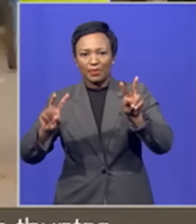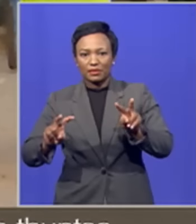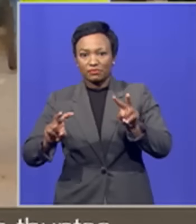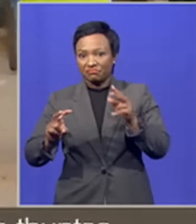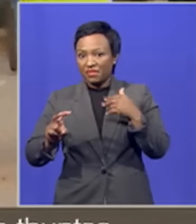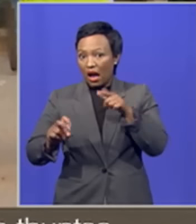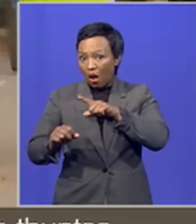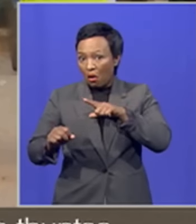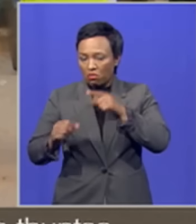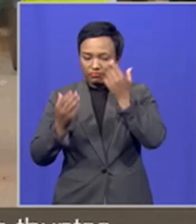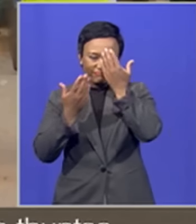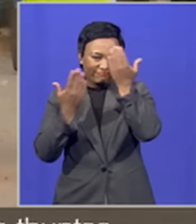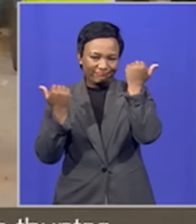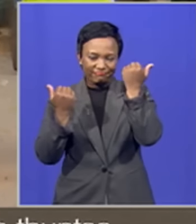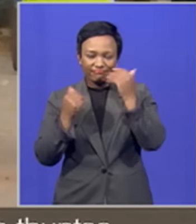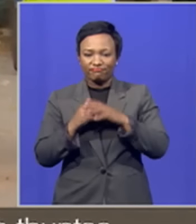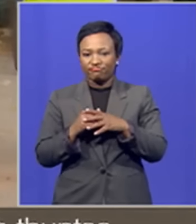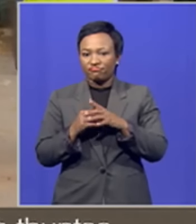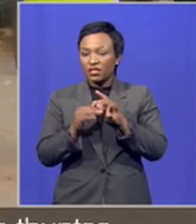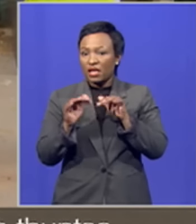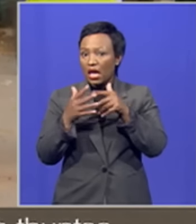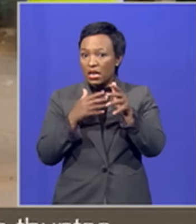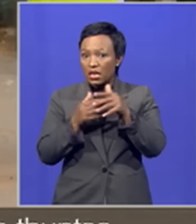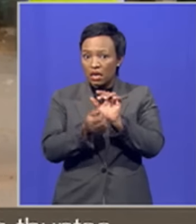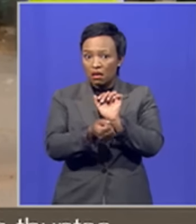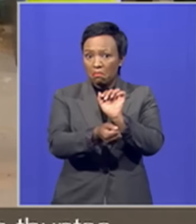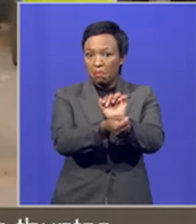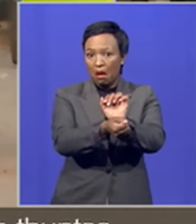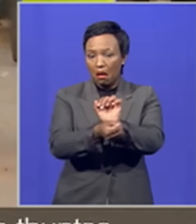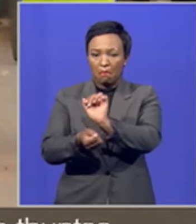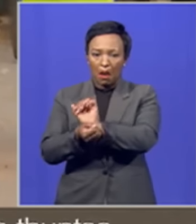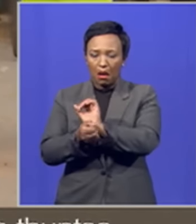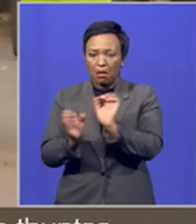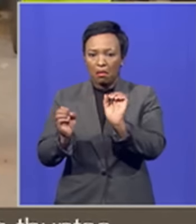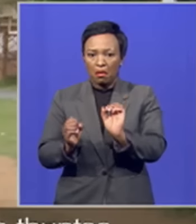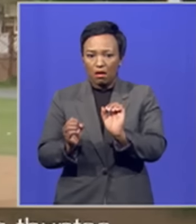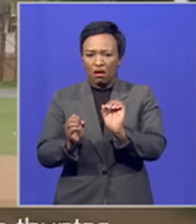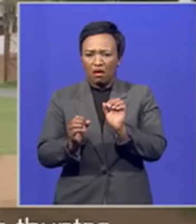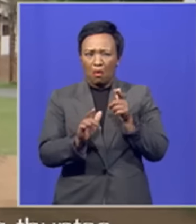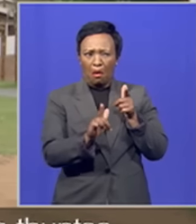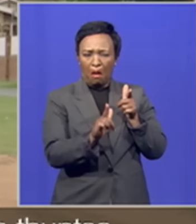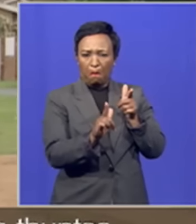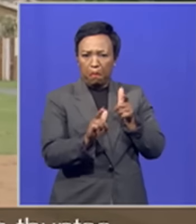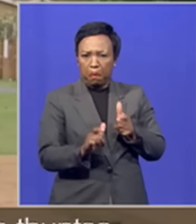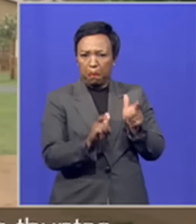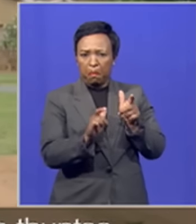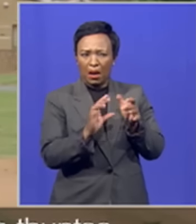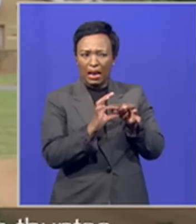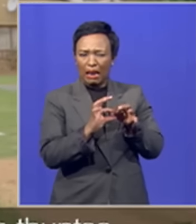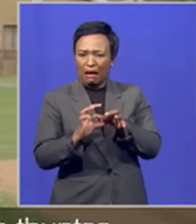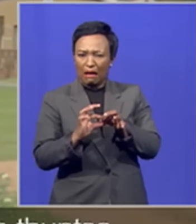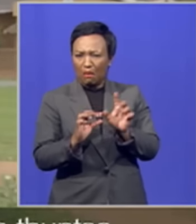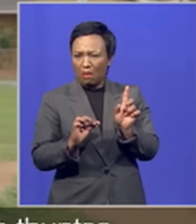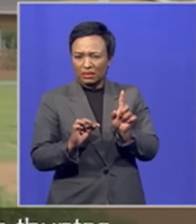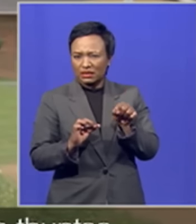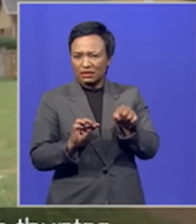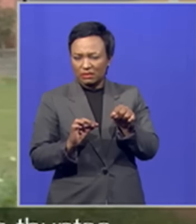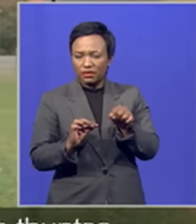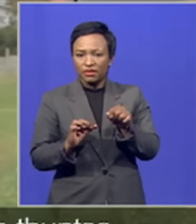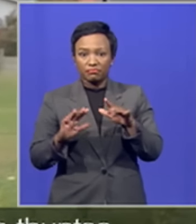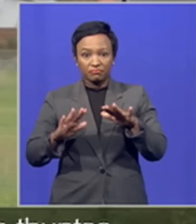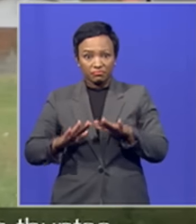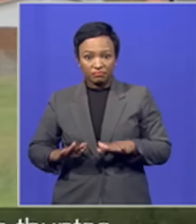long. Ga go ise go tshwarwe ope mme mapodisi ga a kgapela thoko kgonagalo ya gore thuntso eno e golagane le digongwana. Reiger Park